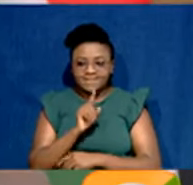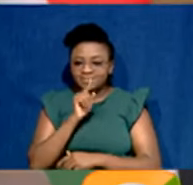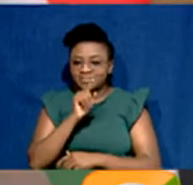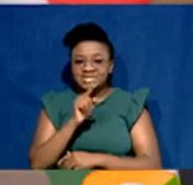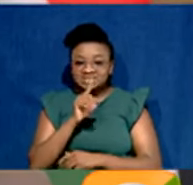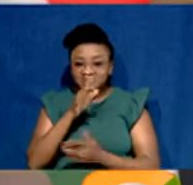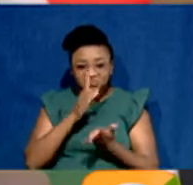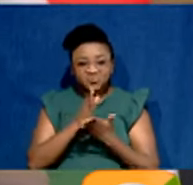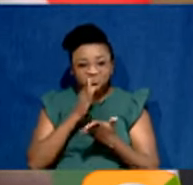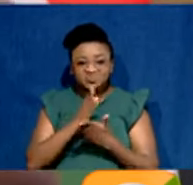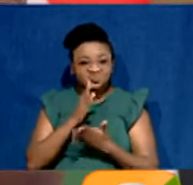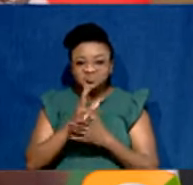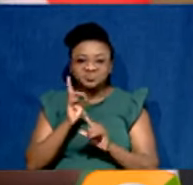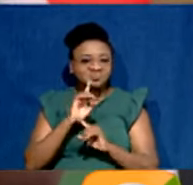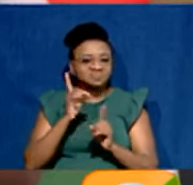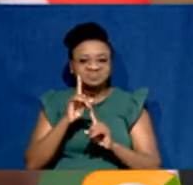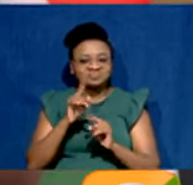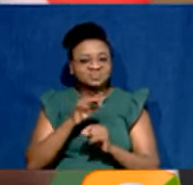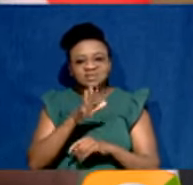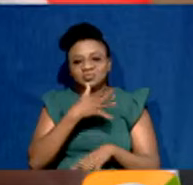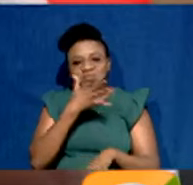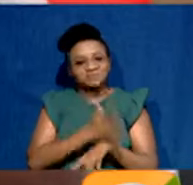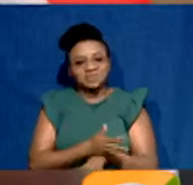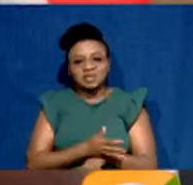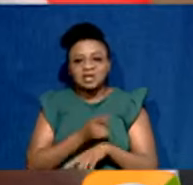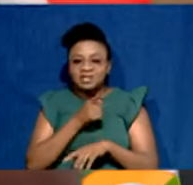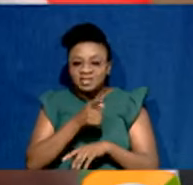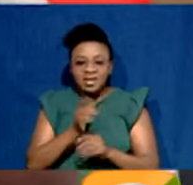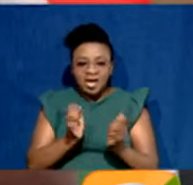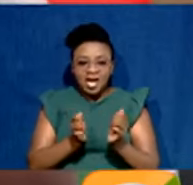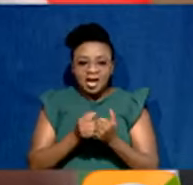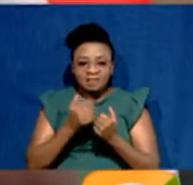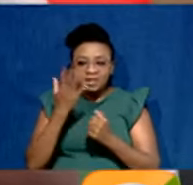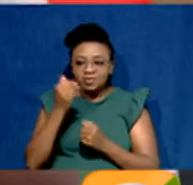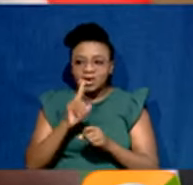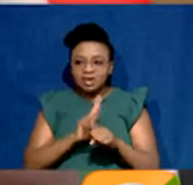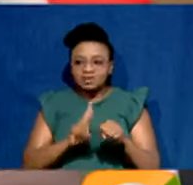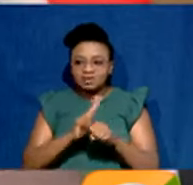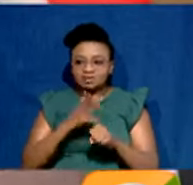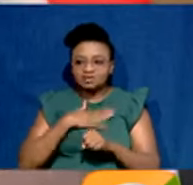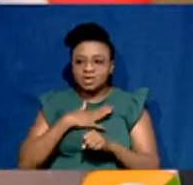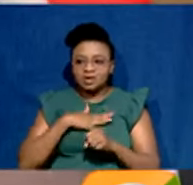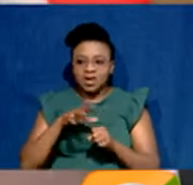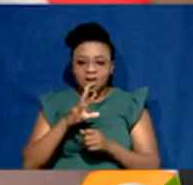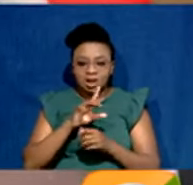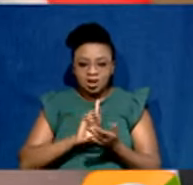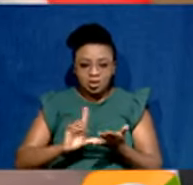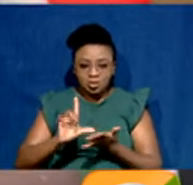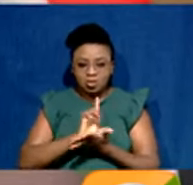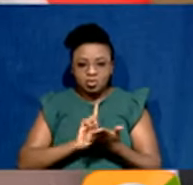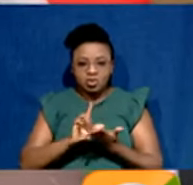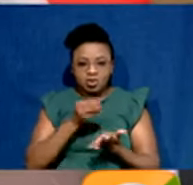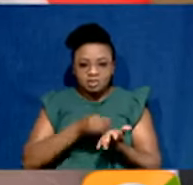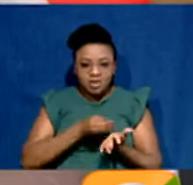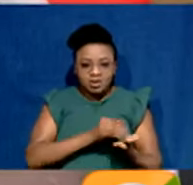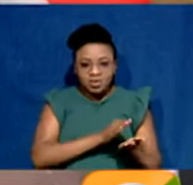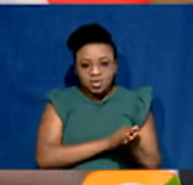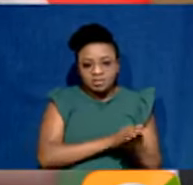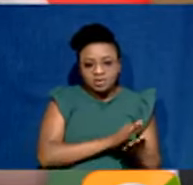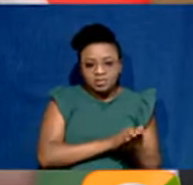artificial. I mean, it was maintained using our foreign exchange reserves. What